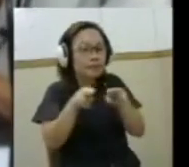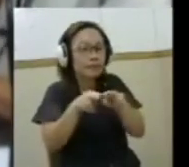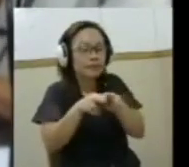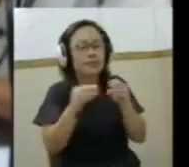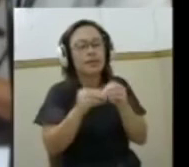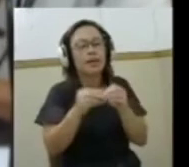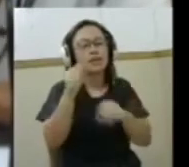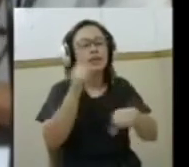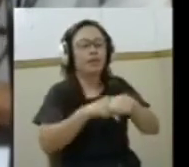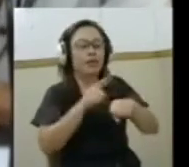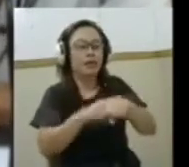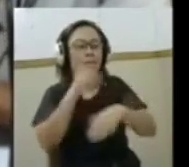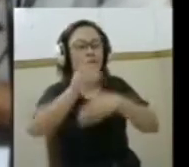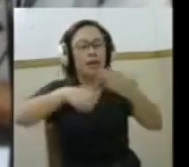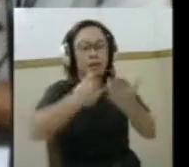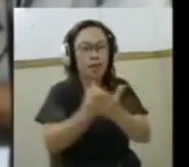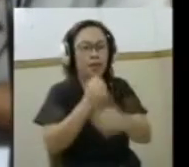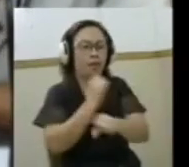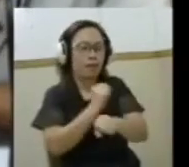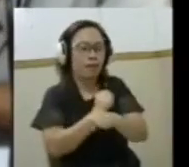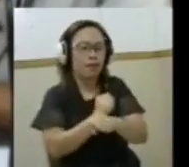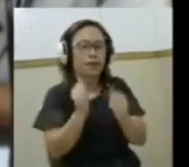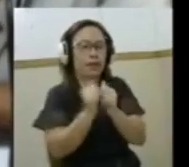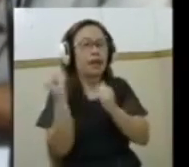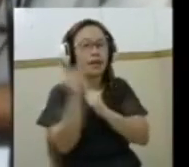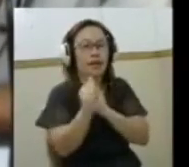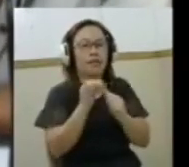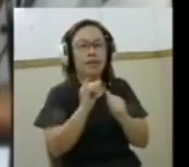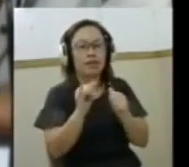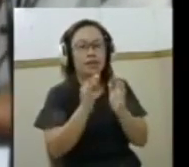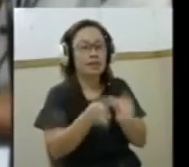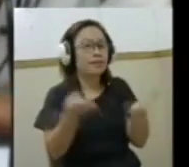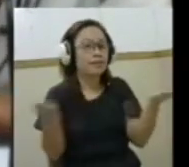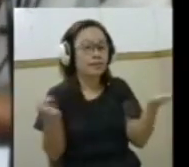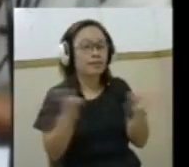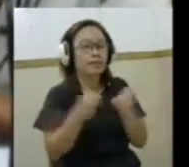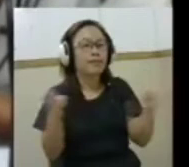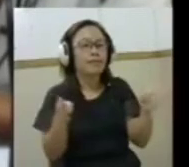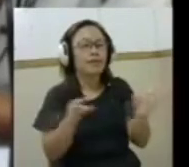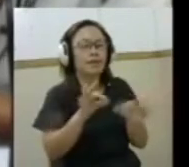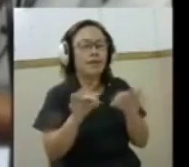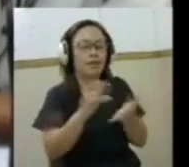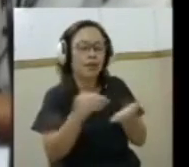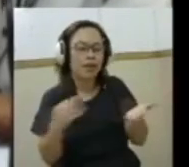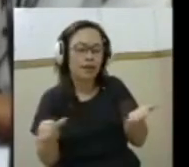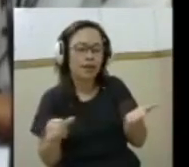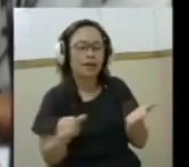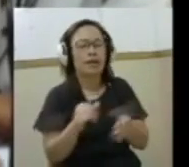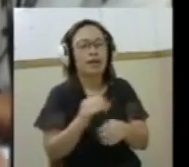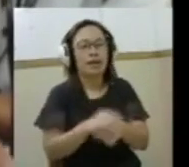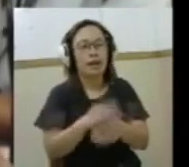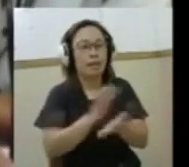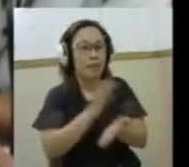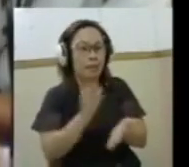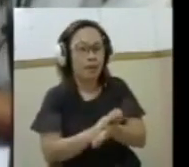of the time, the amount of work ahead of you is overwhelming. Whether you're writing a paper or formulating a business plan,